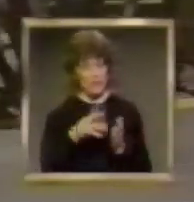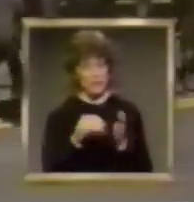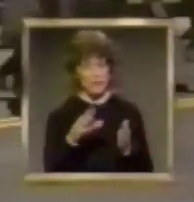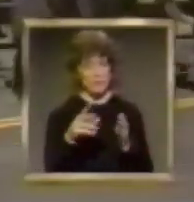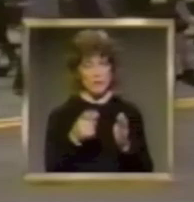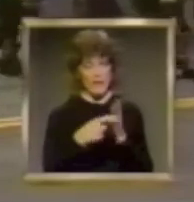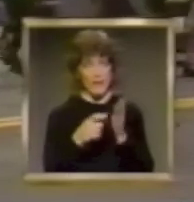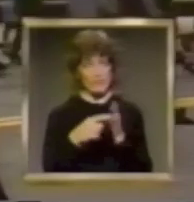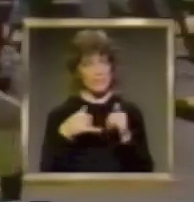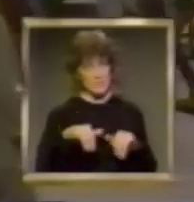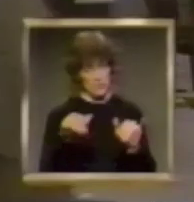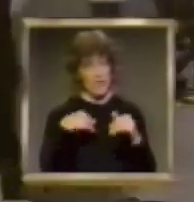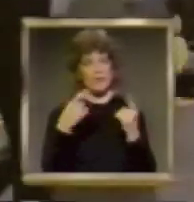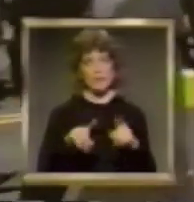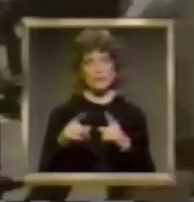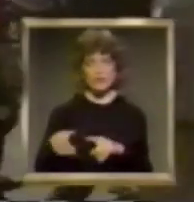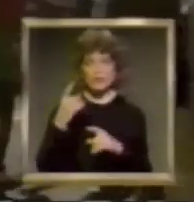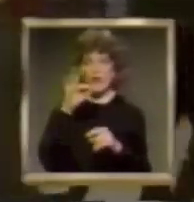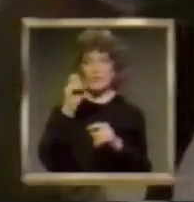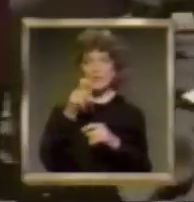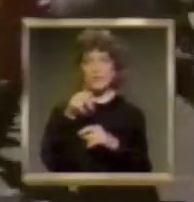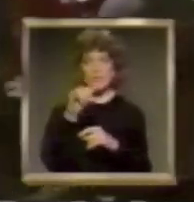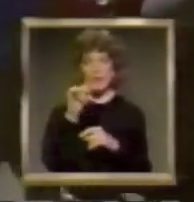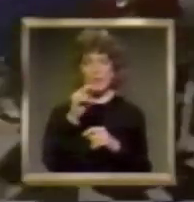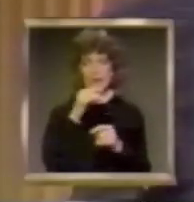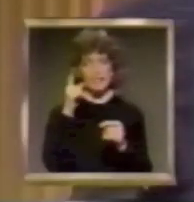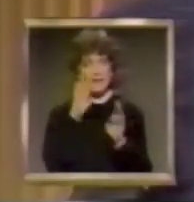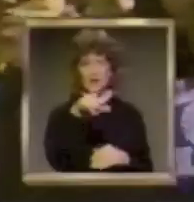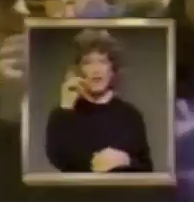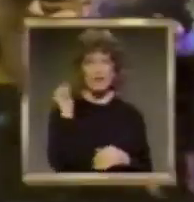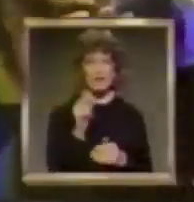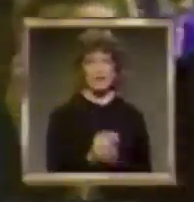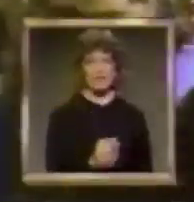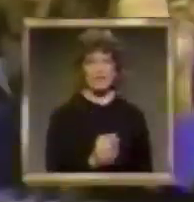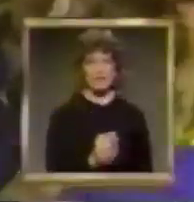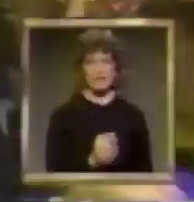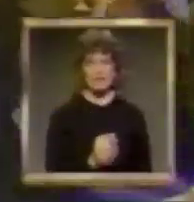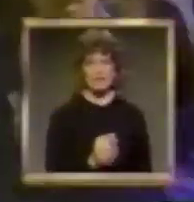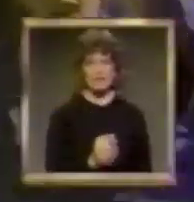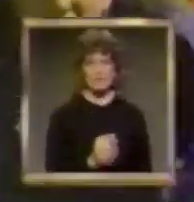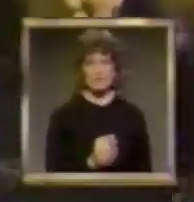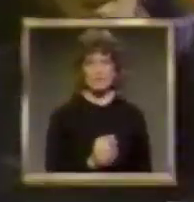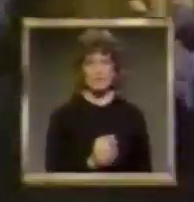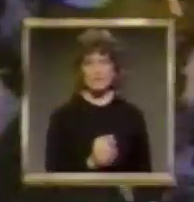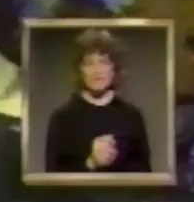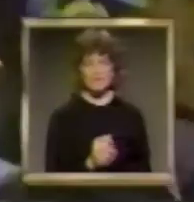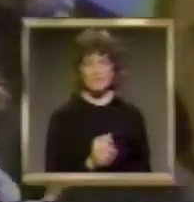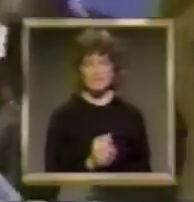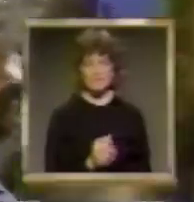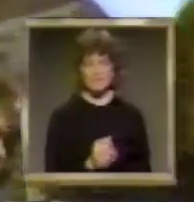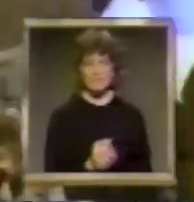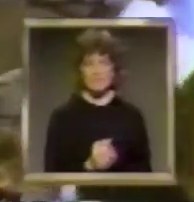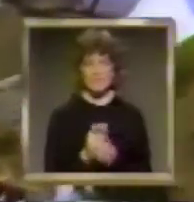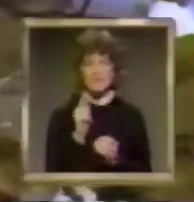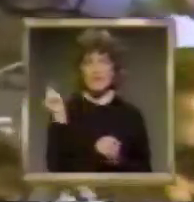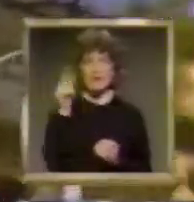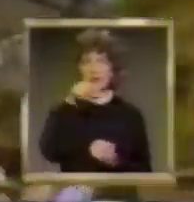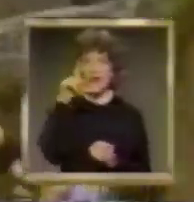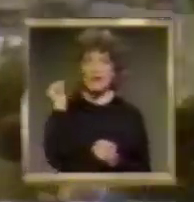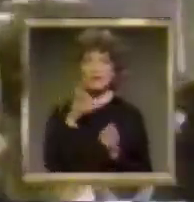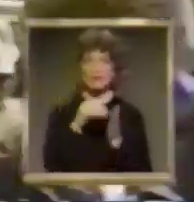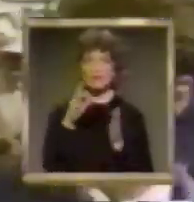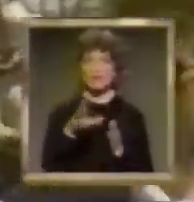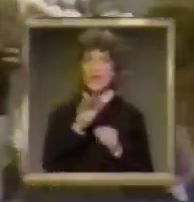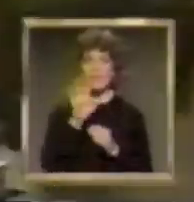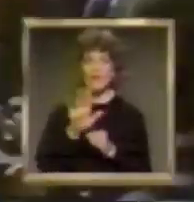issues of Spillman and deaf representation on the board. No, no, no. The Gallaudet students and